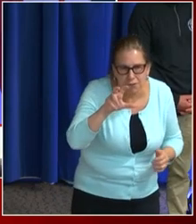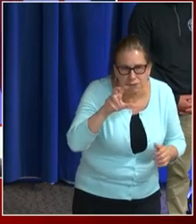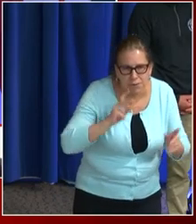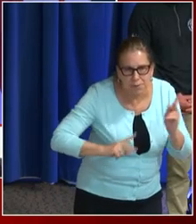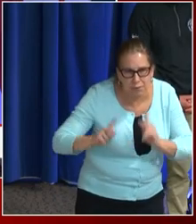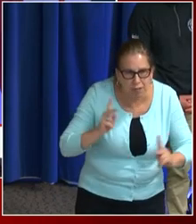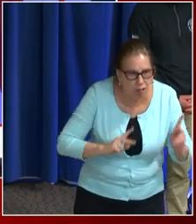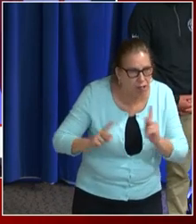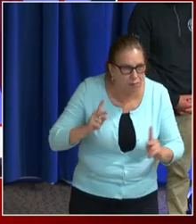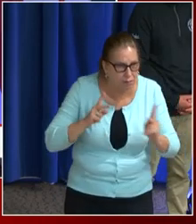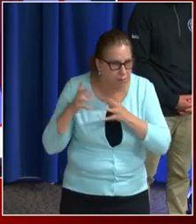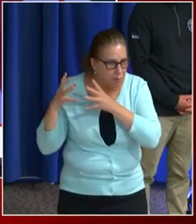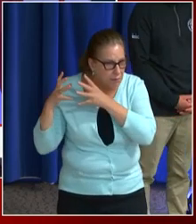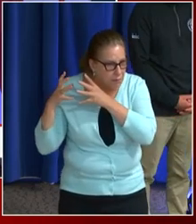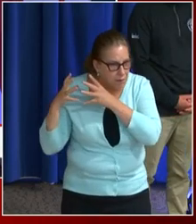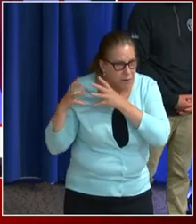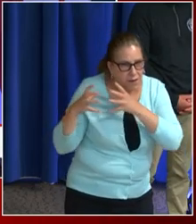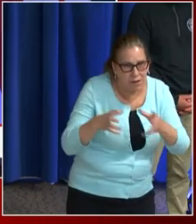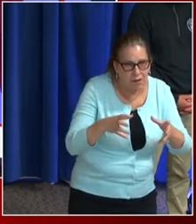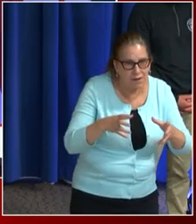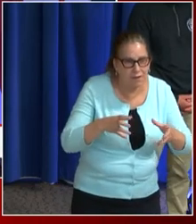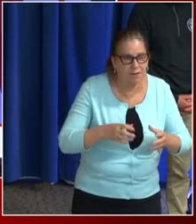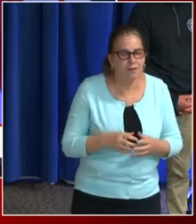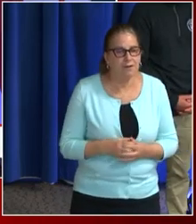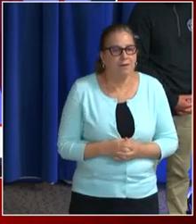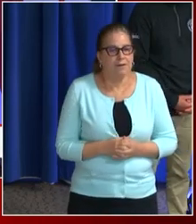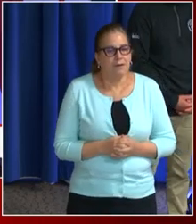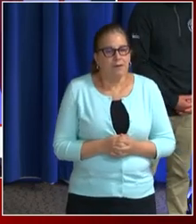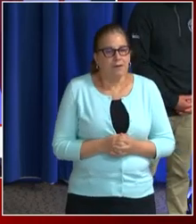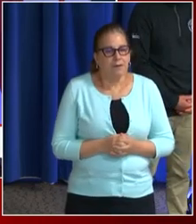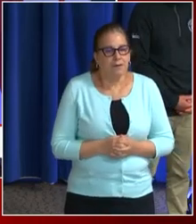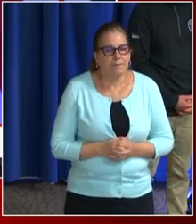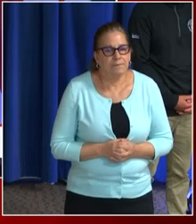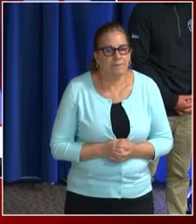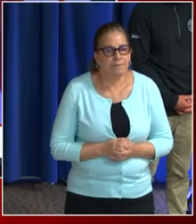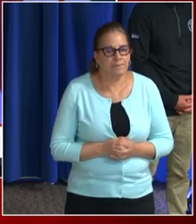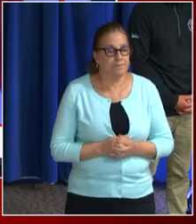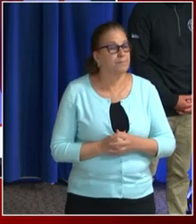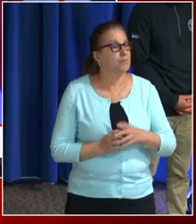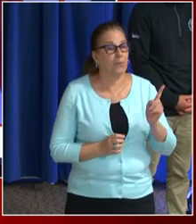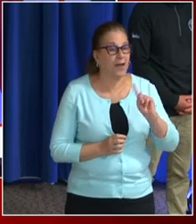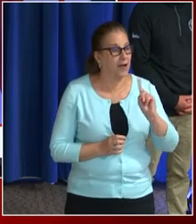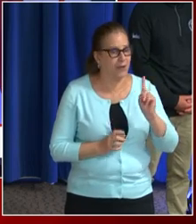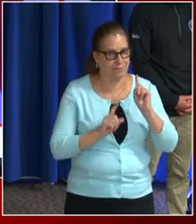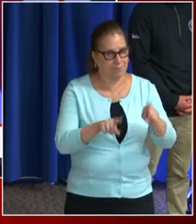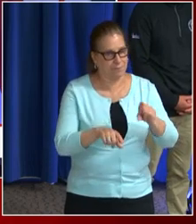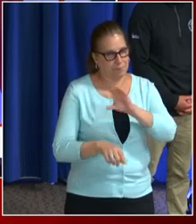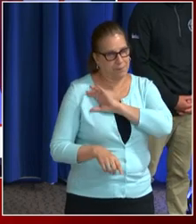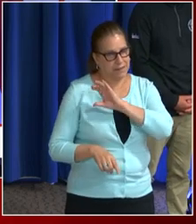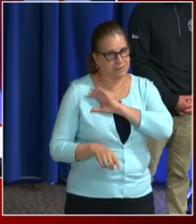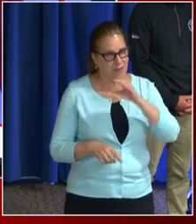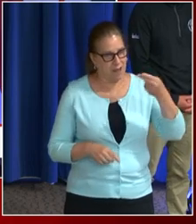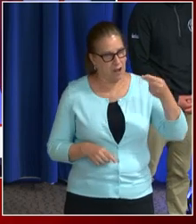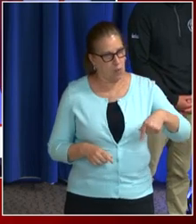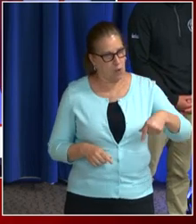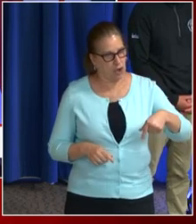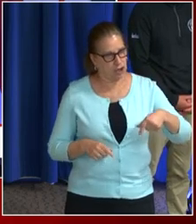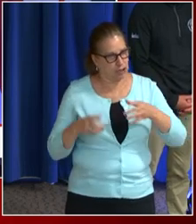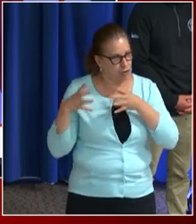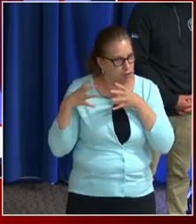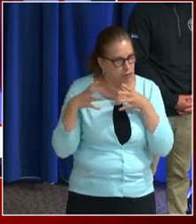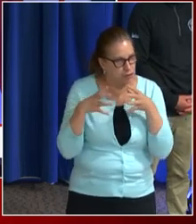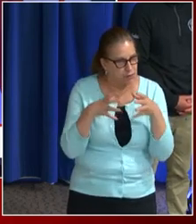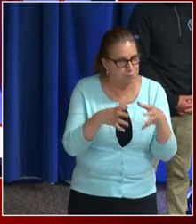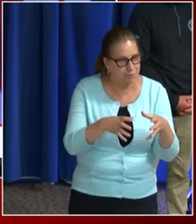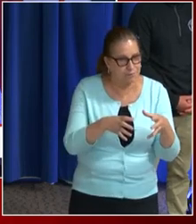of the police or headquarters or Judiciary Square. During that instance, they were becoming very